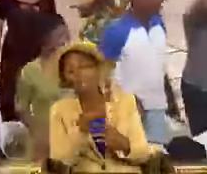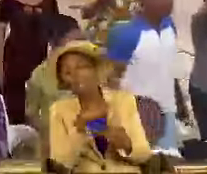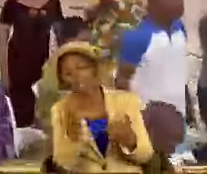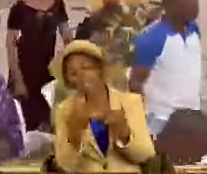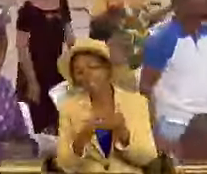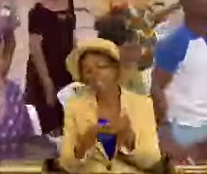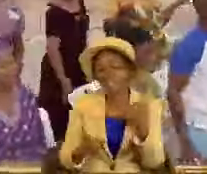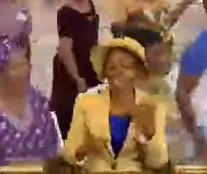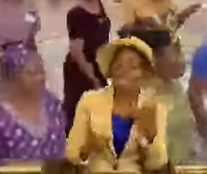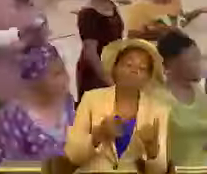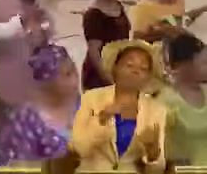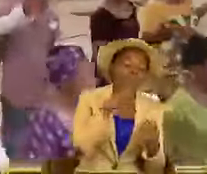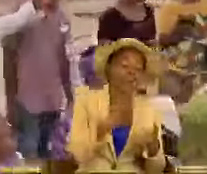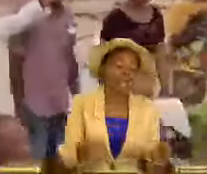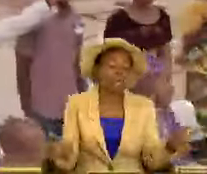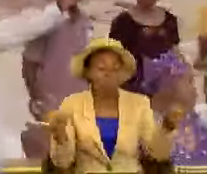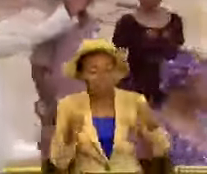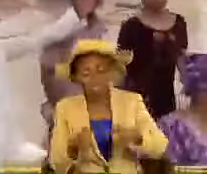Jesus